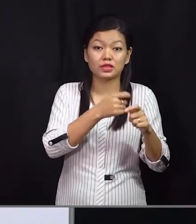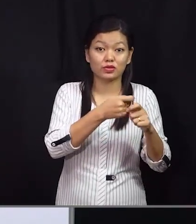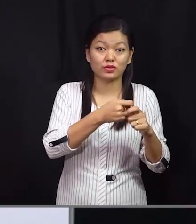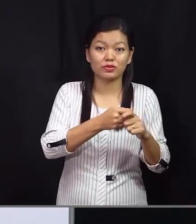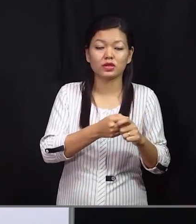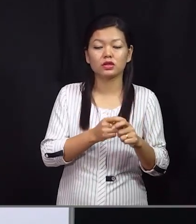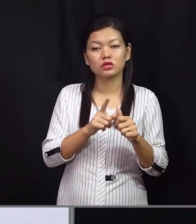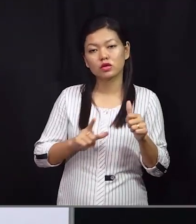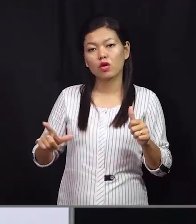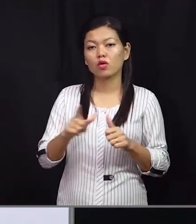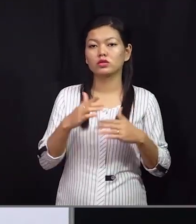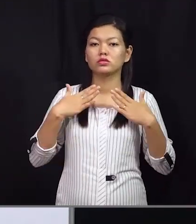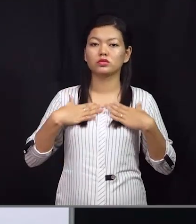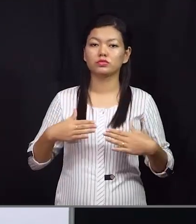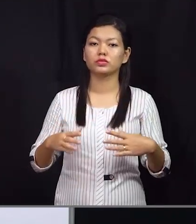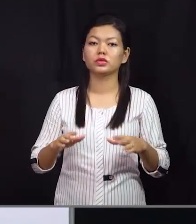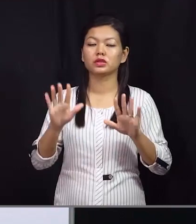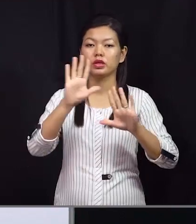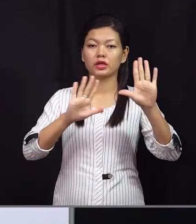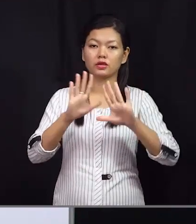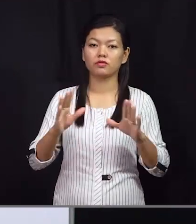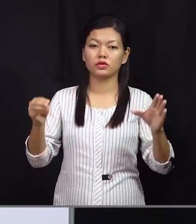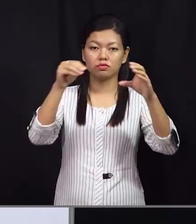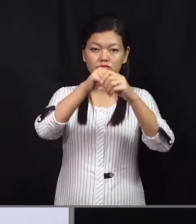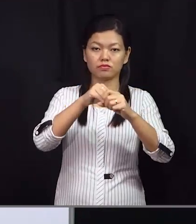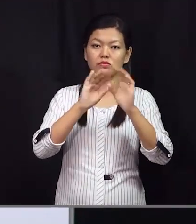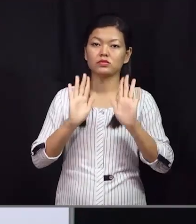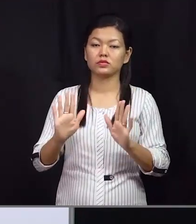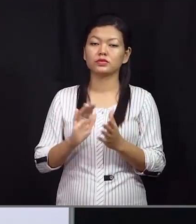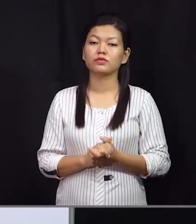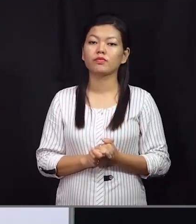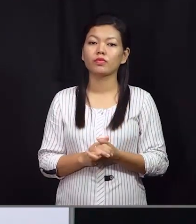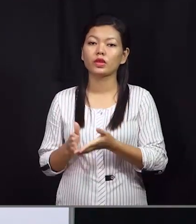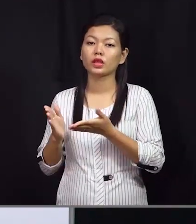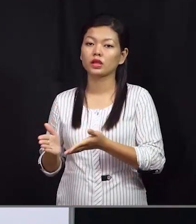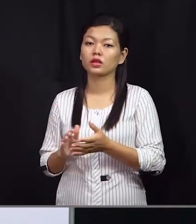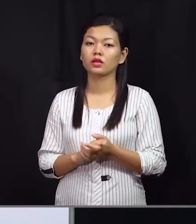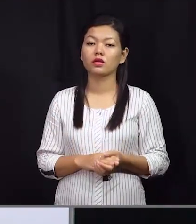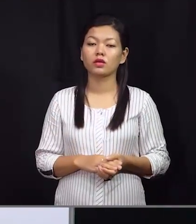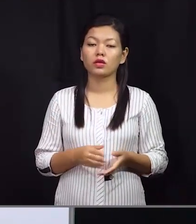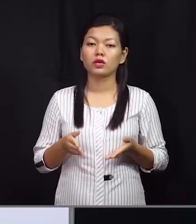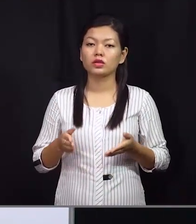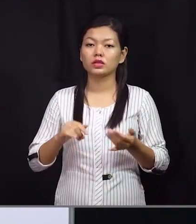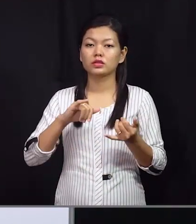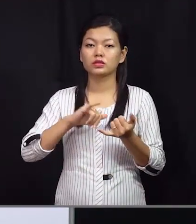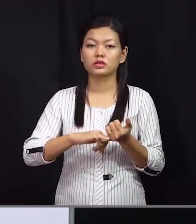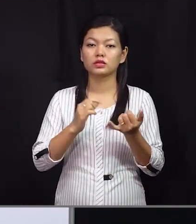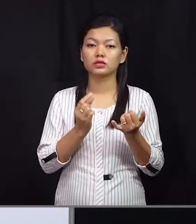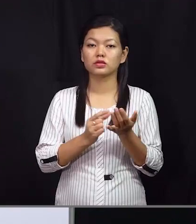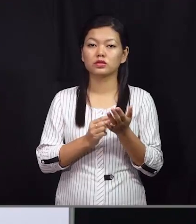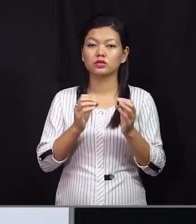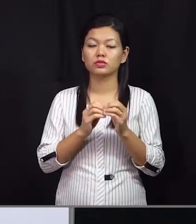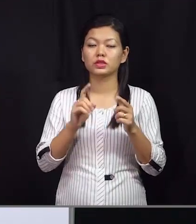terms, that is called human activity. Now, in commerce, these human activities can be divided into